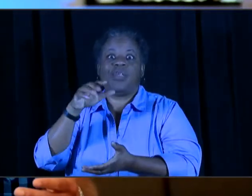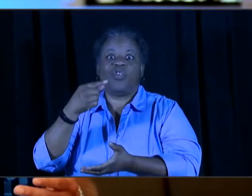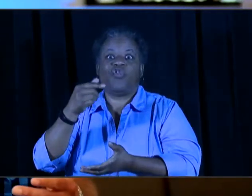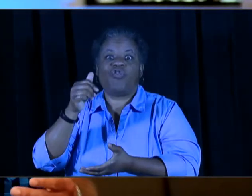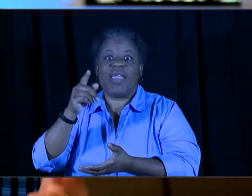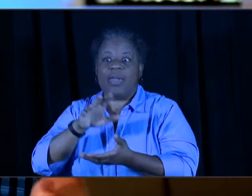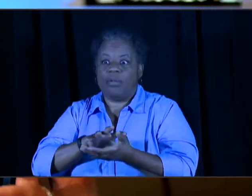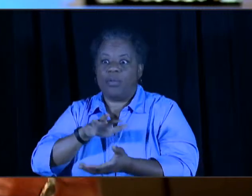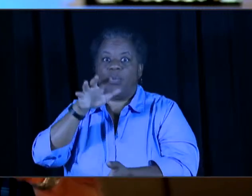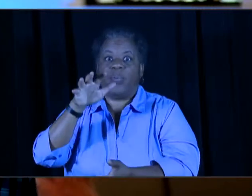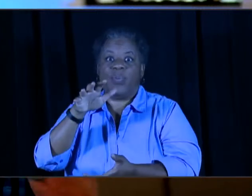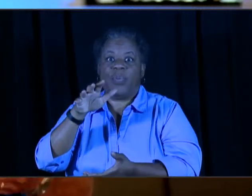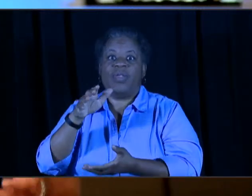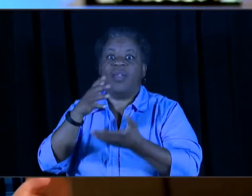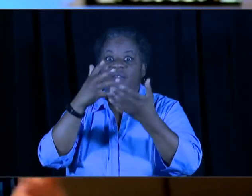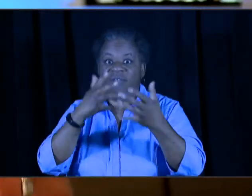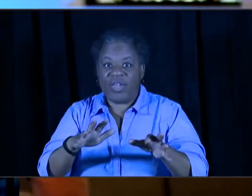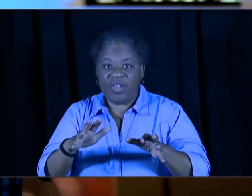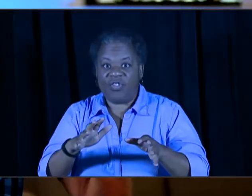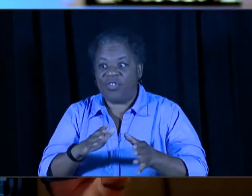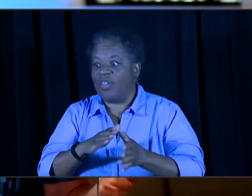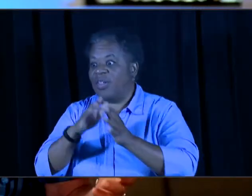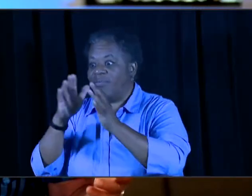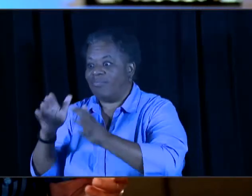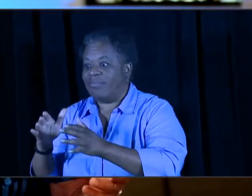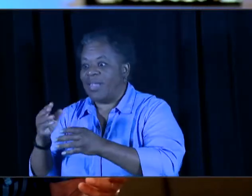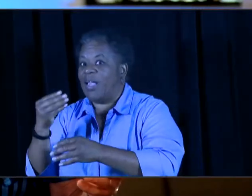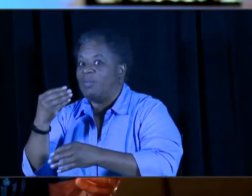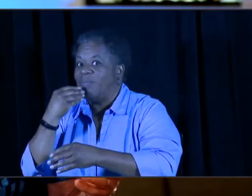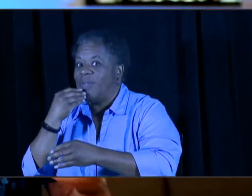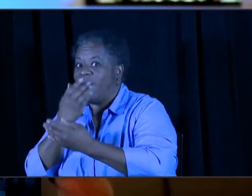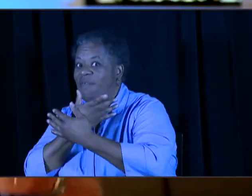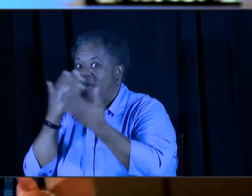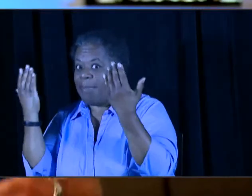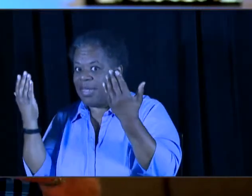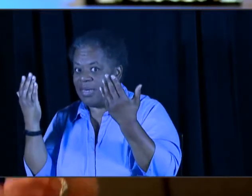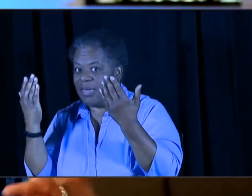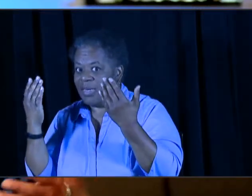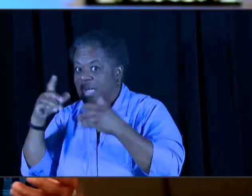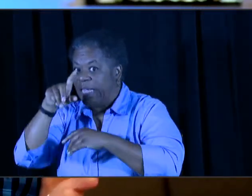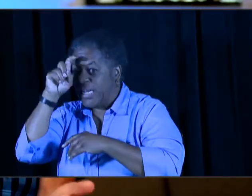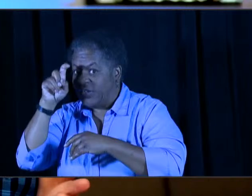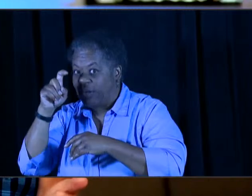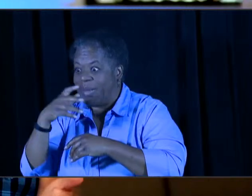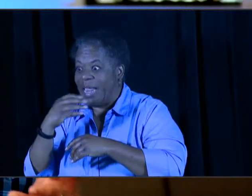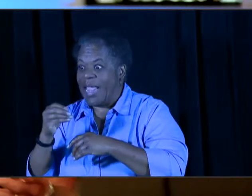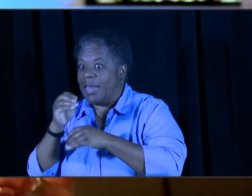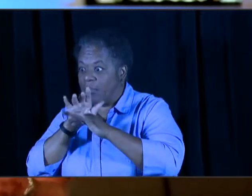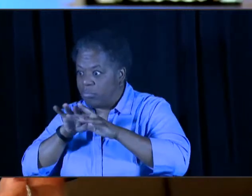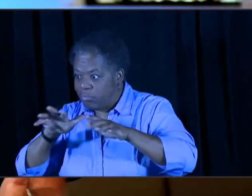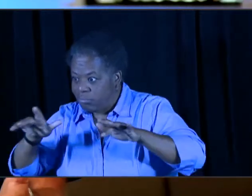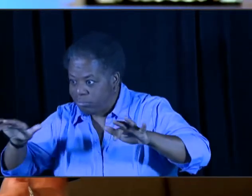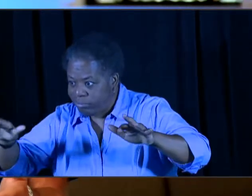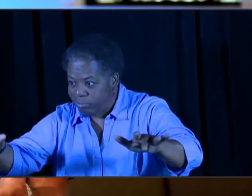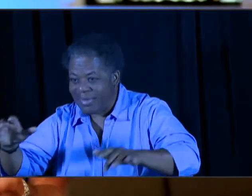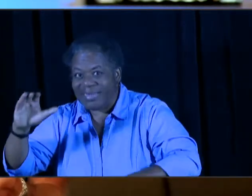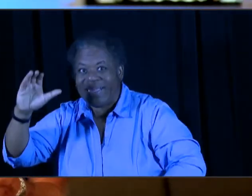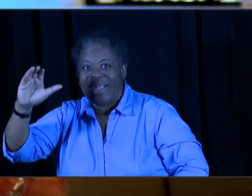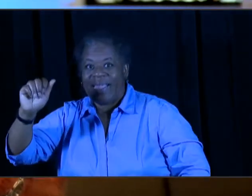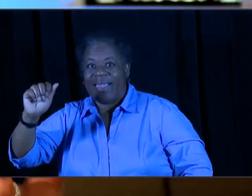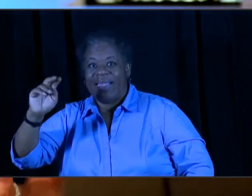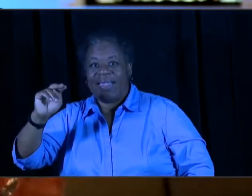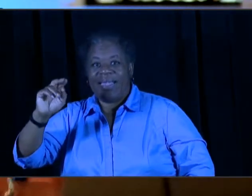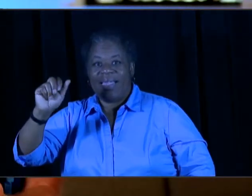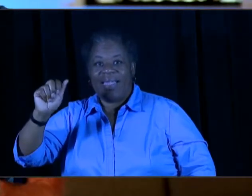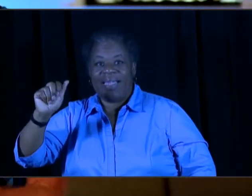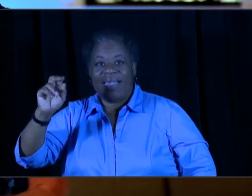famine. That famine has come not only to Egypt, but to the surrounding countries as well, including the land of Canaan, where Jacob and